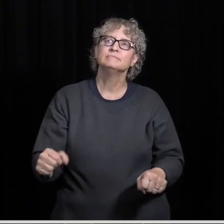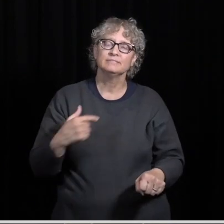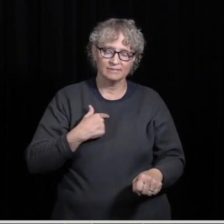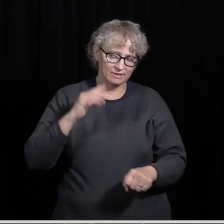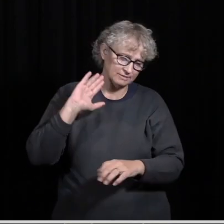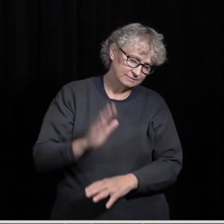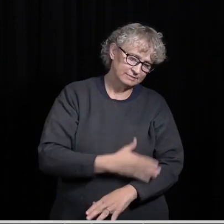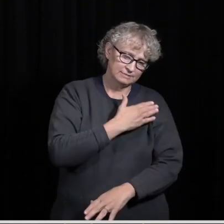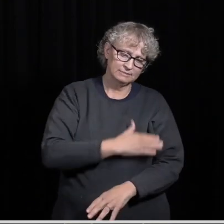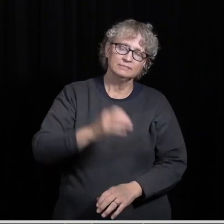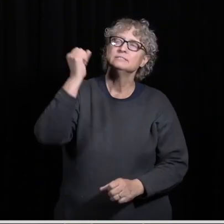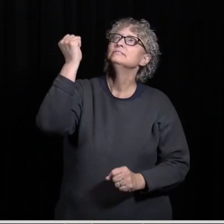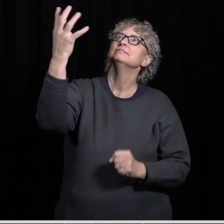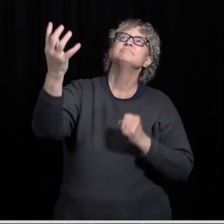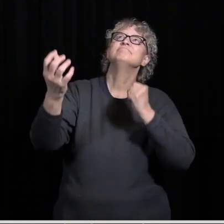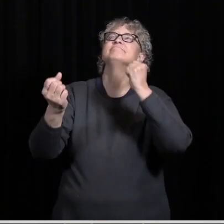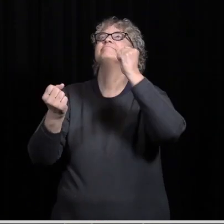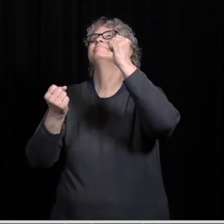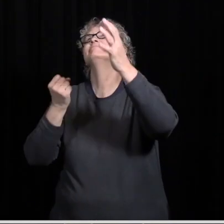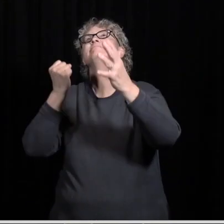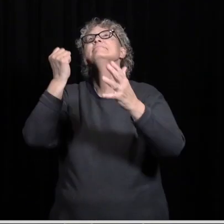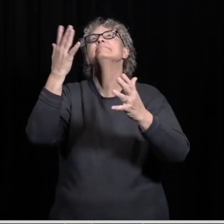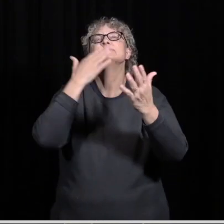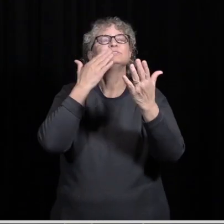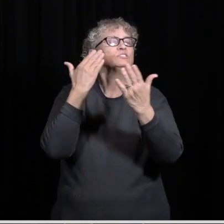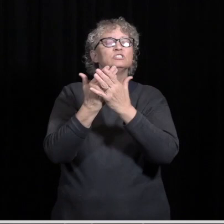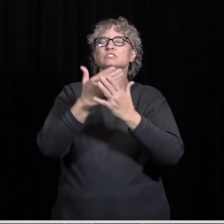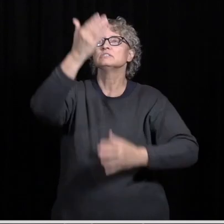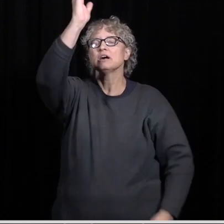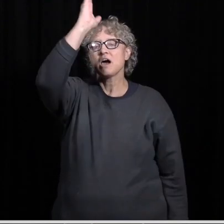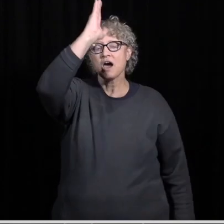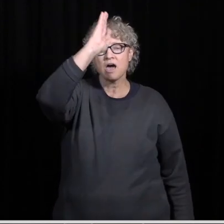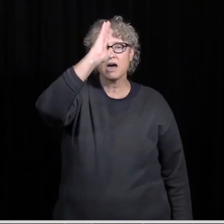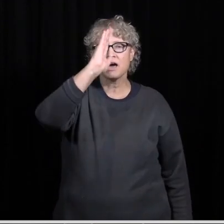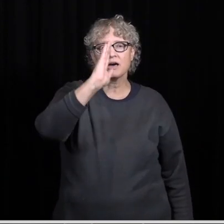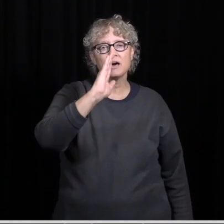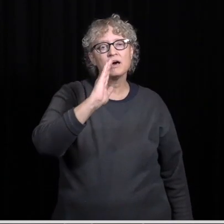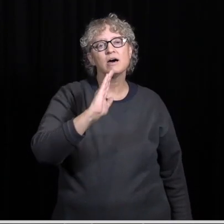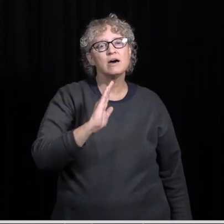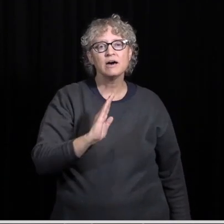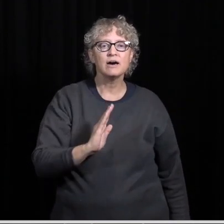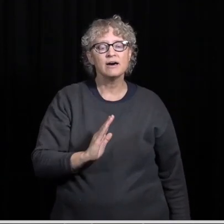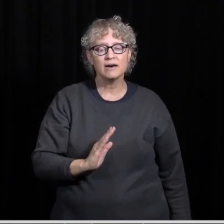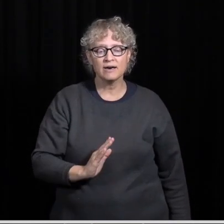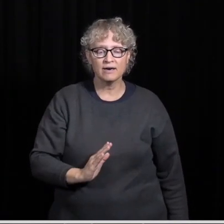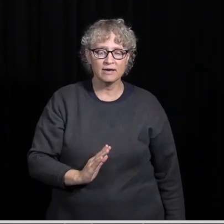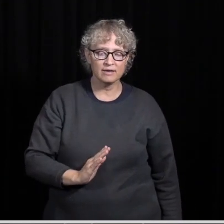able, I will sing of the goodness of